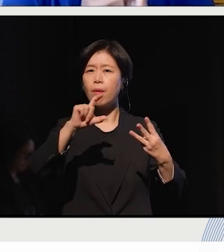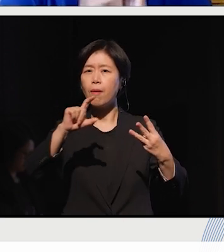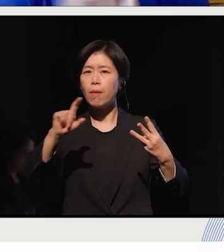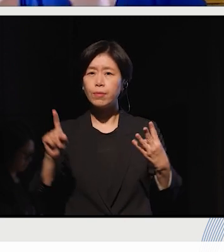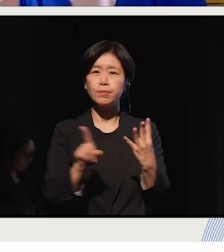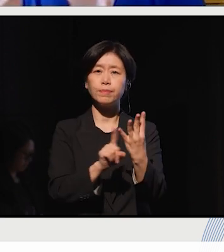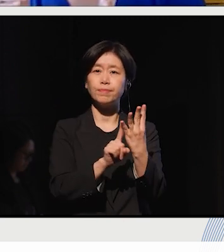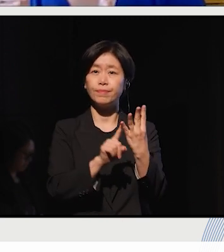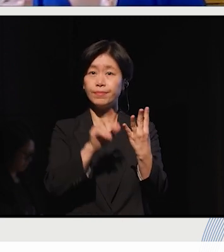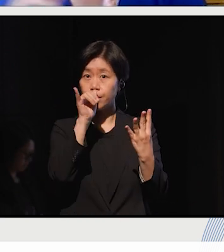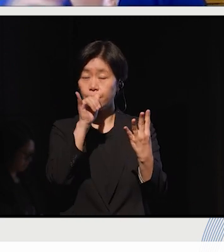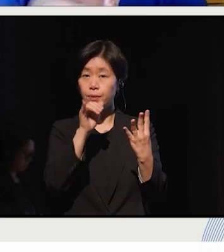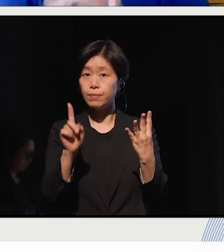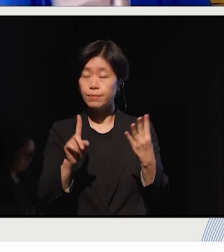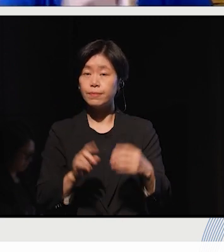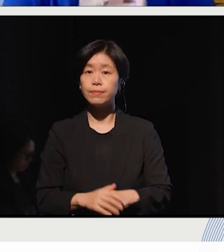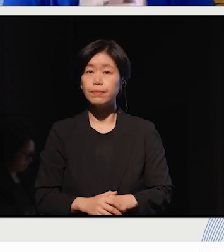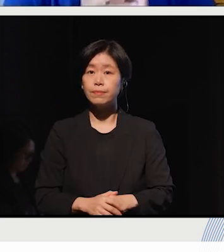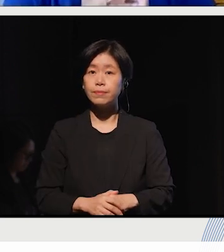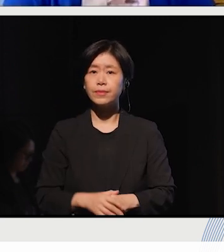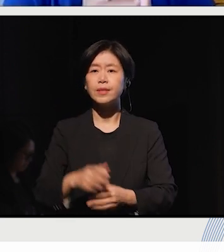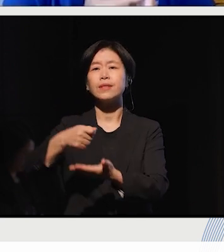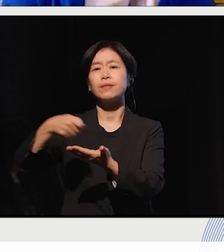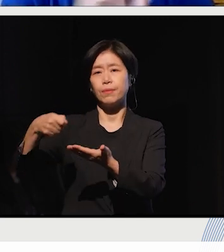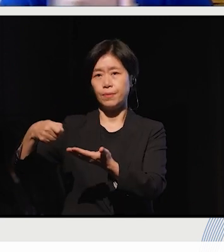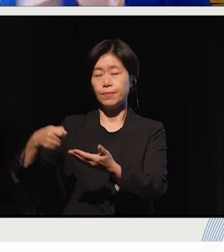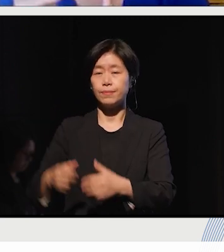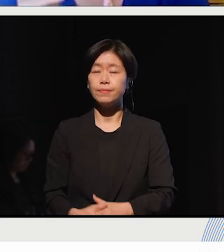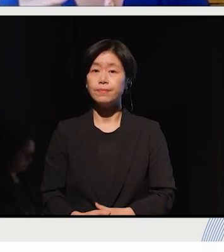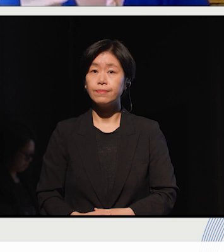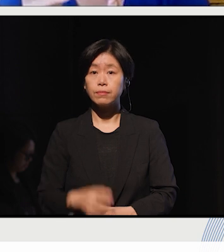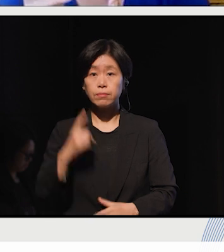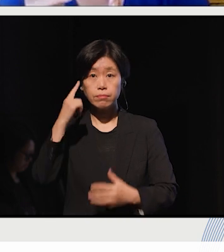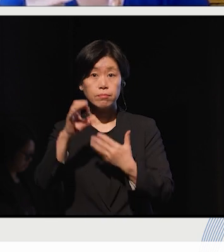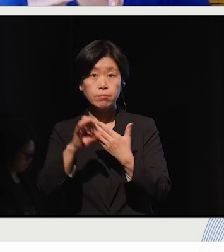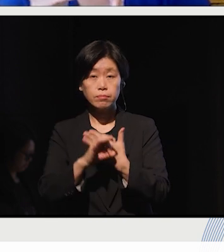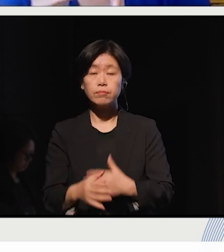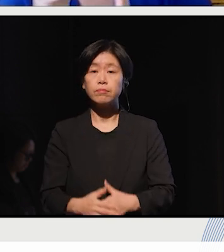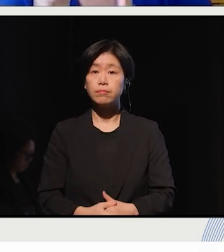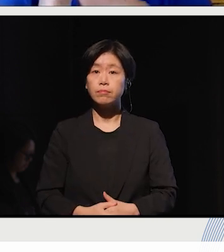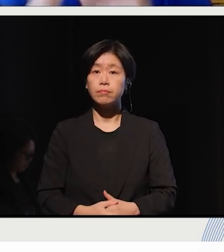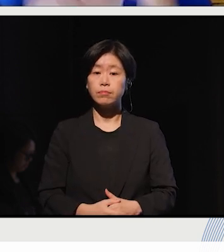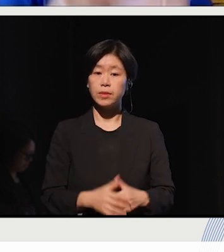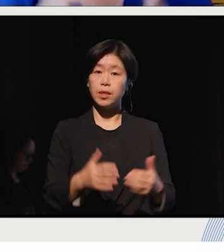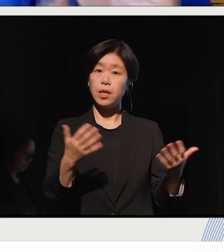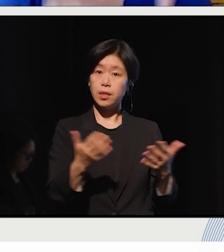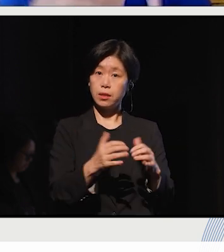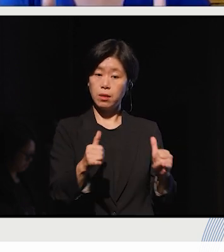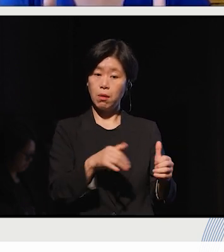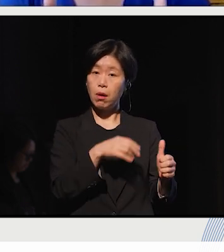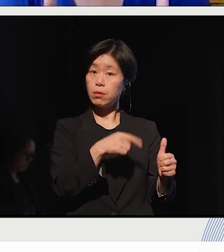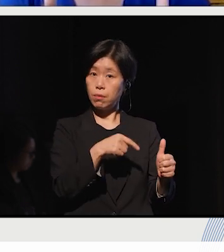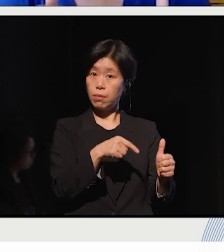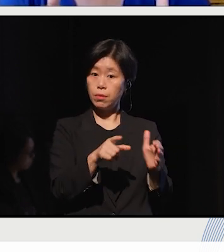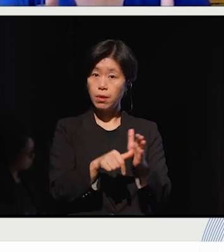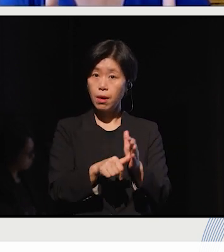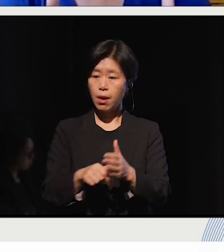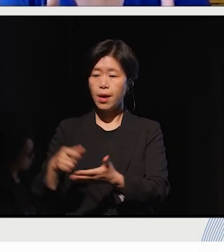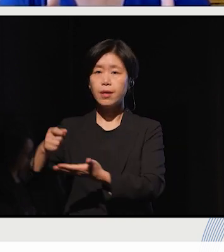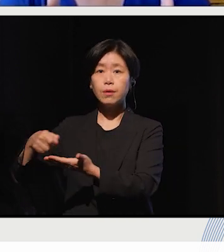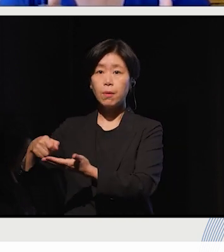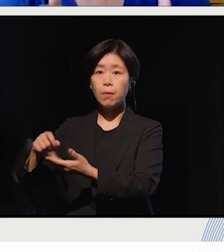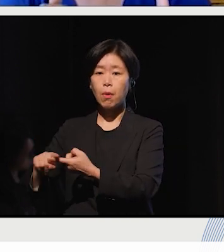those to train your staff and you use those to be consistent in how you're applying your actions